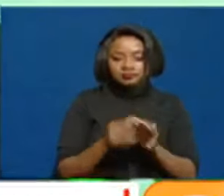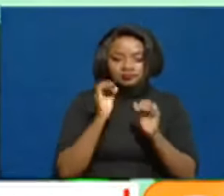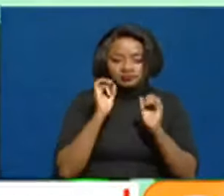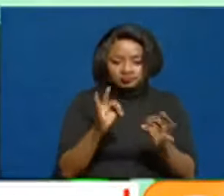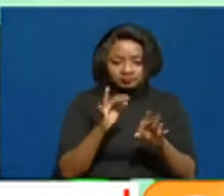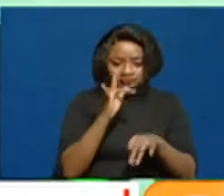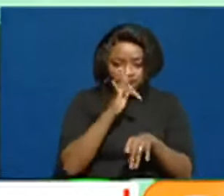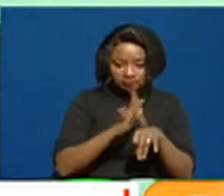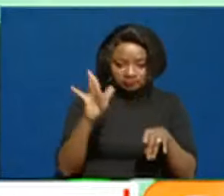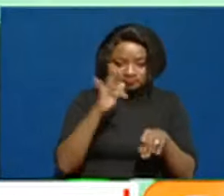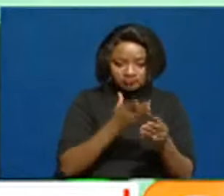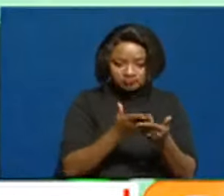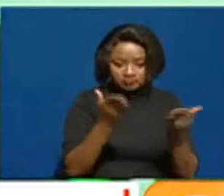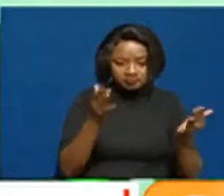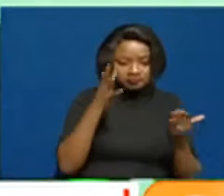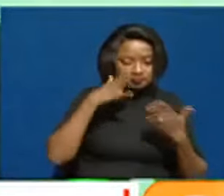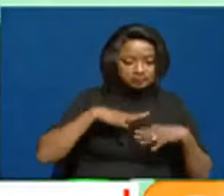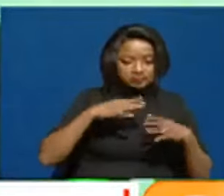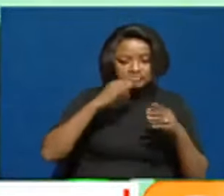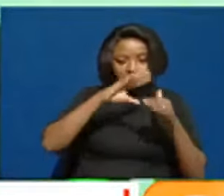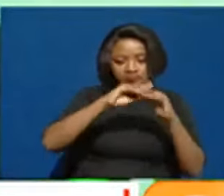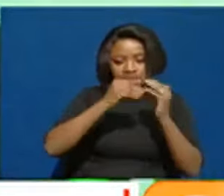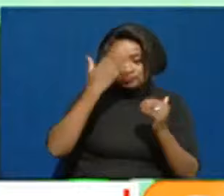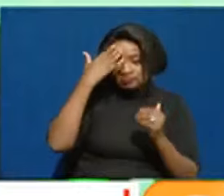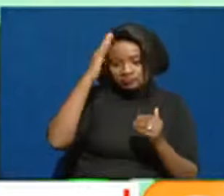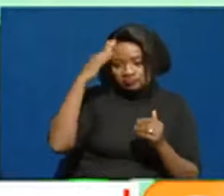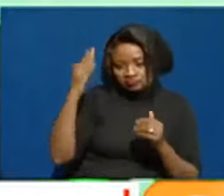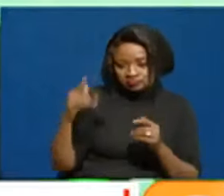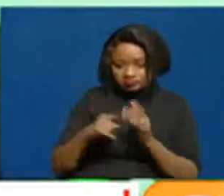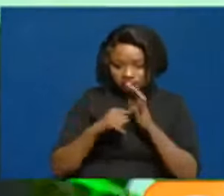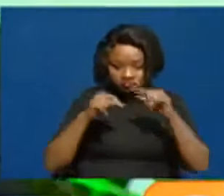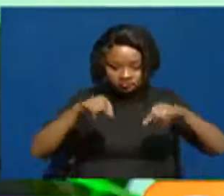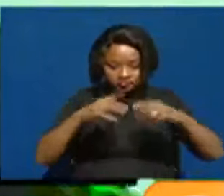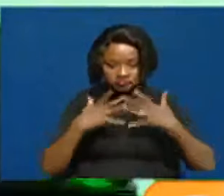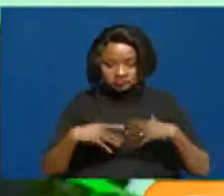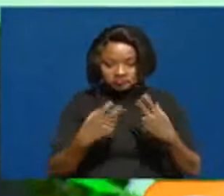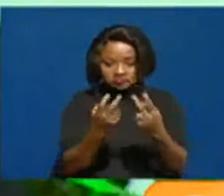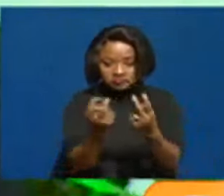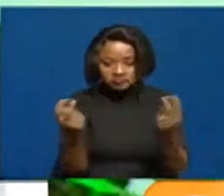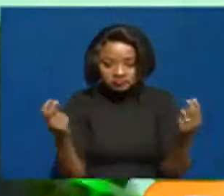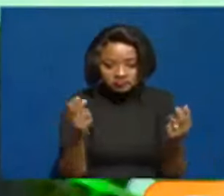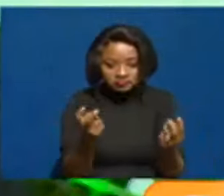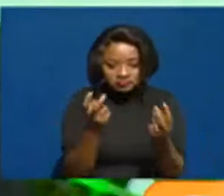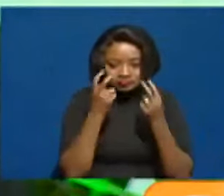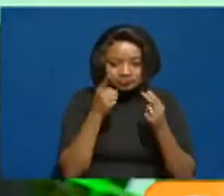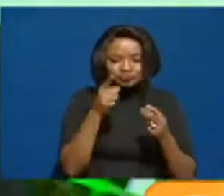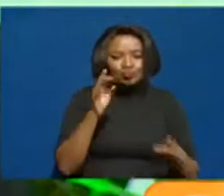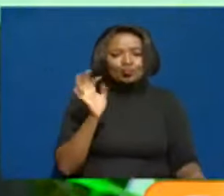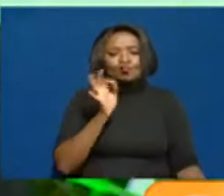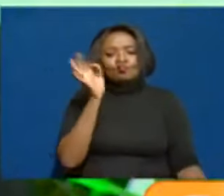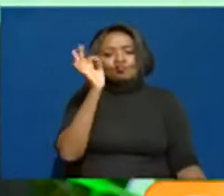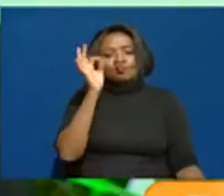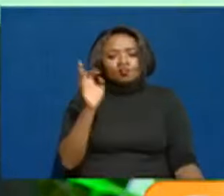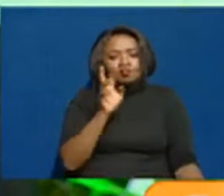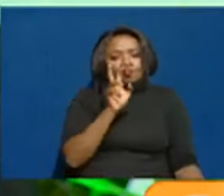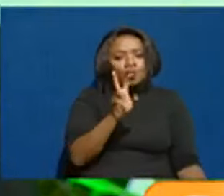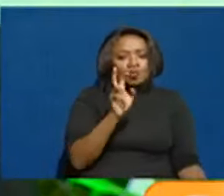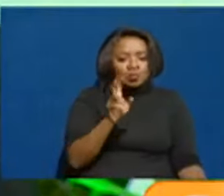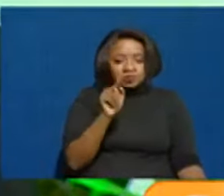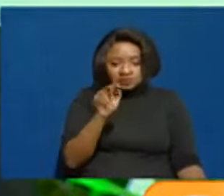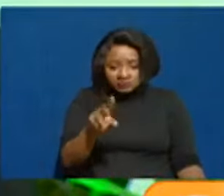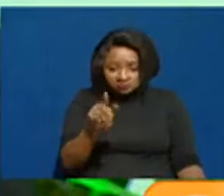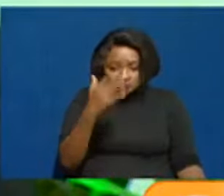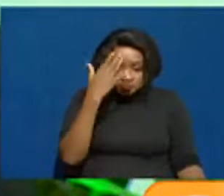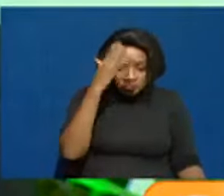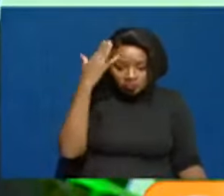part of that sensitization is like tonight. Yeah. People are seeing and they're getting aware. And so if people are sensitized